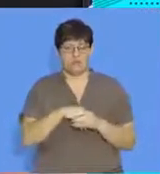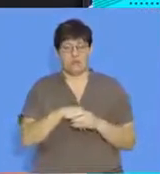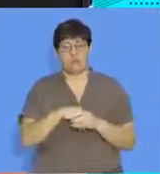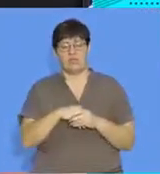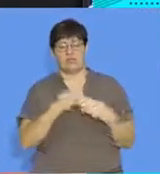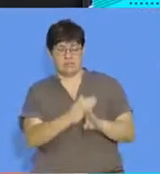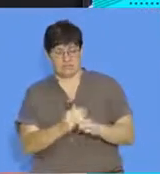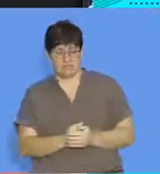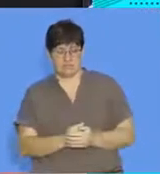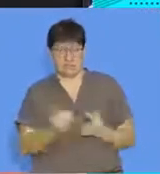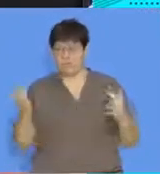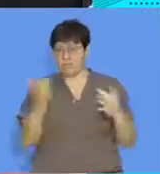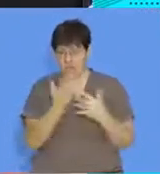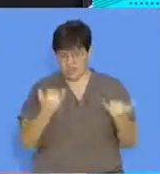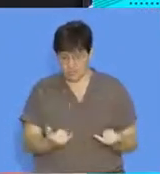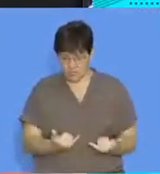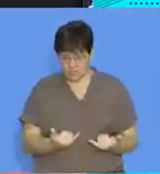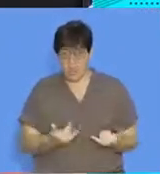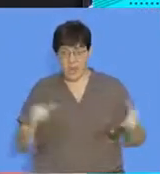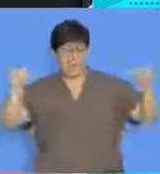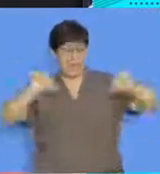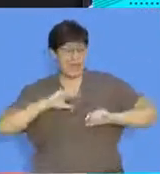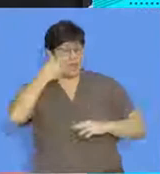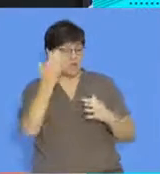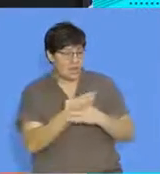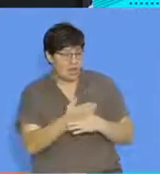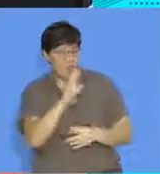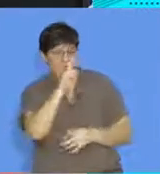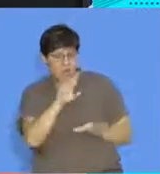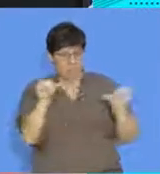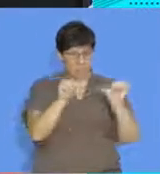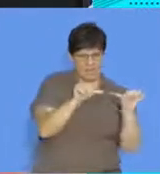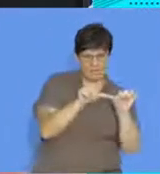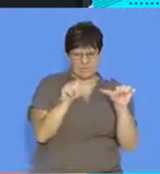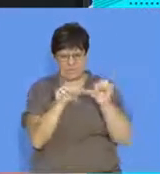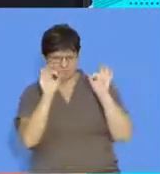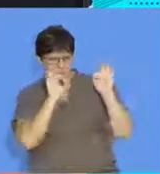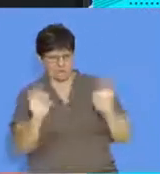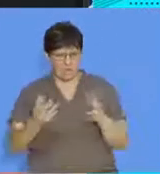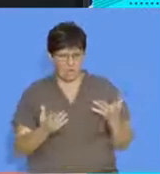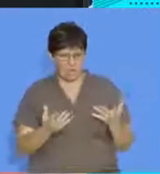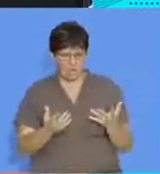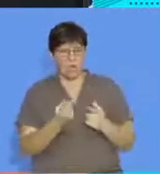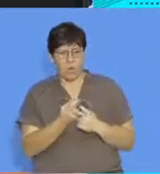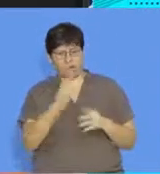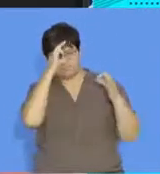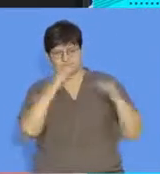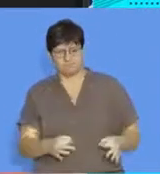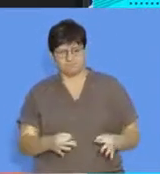around internal resistance. We'll take a short break for now. When we come back, we'll look at more on the actual measurement